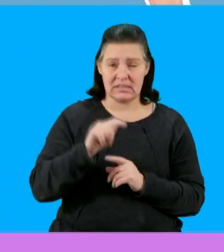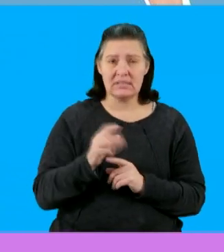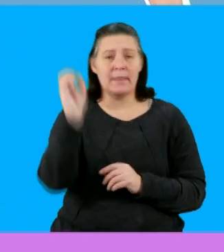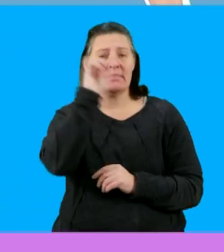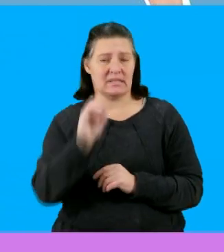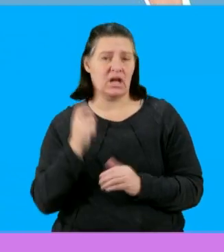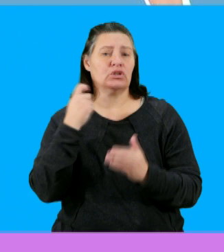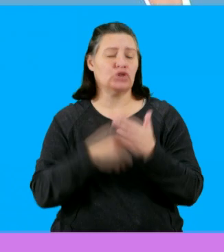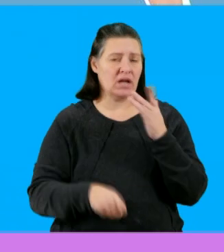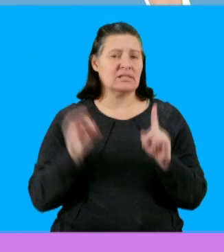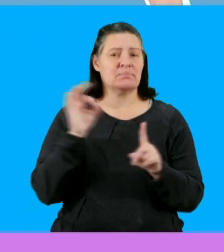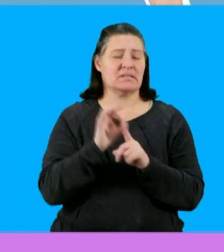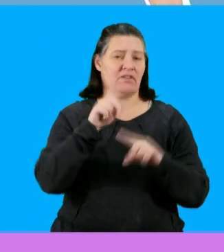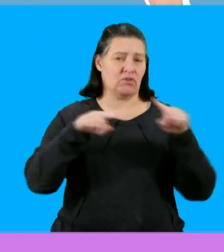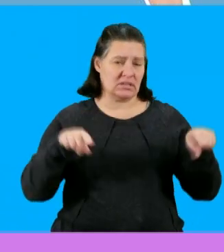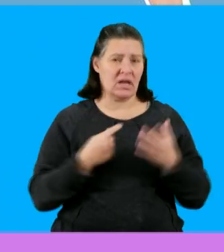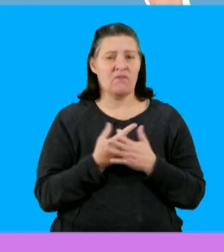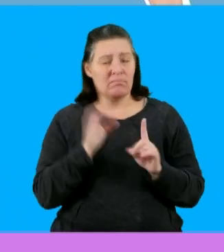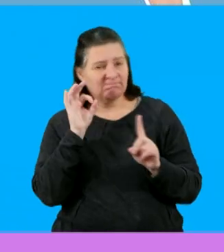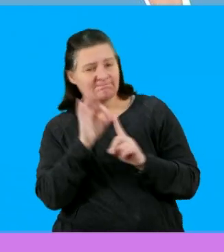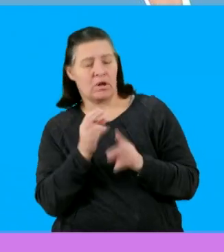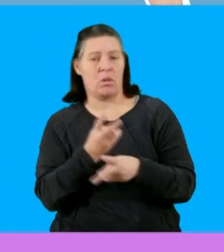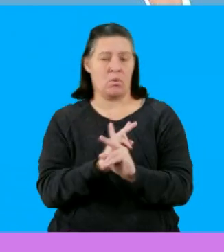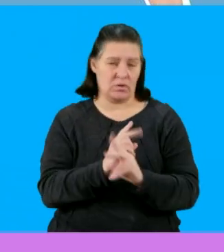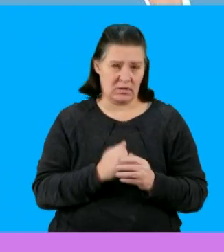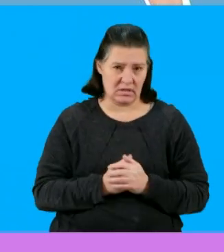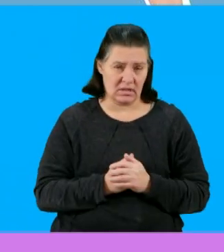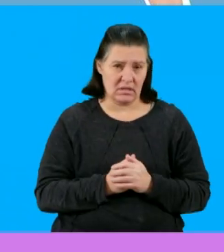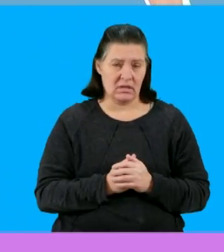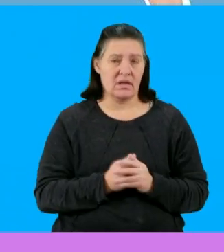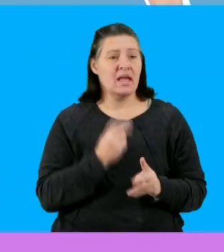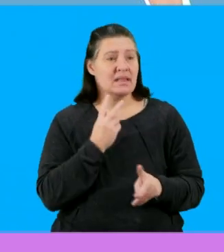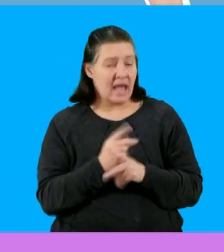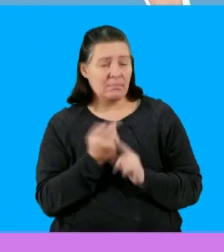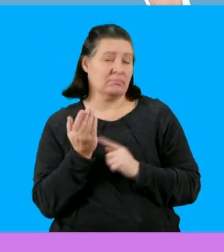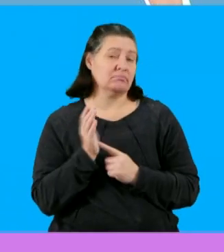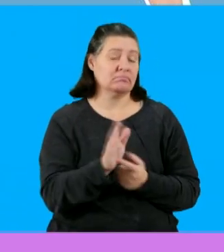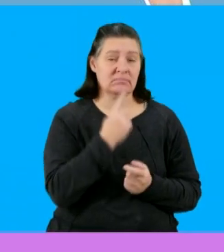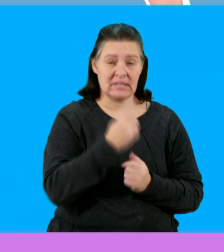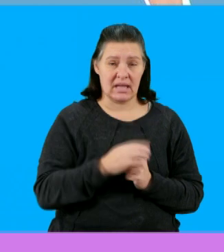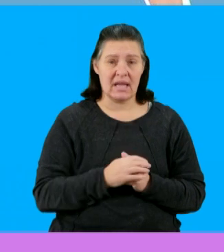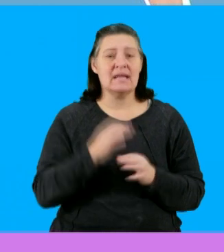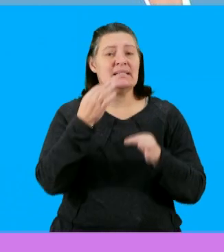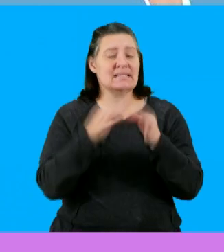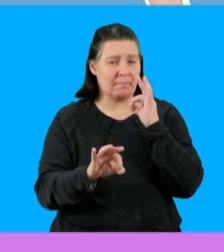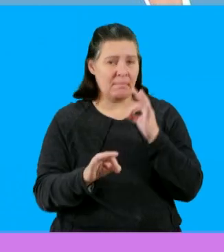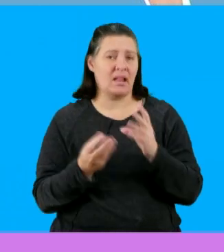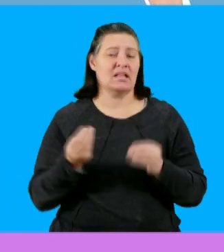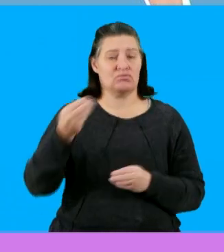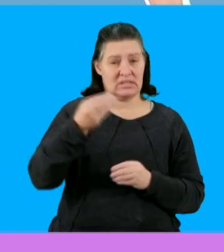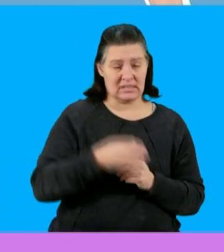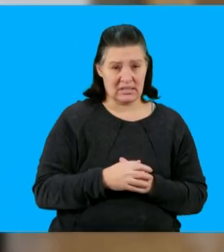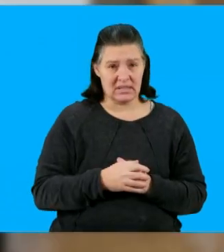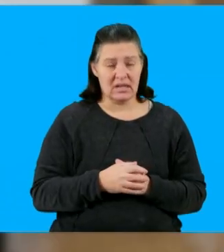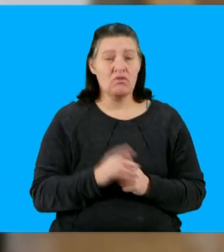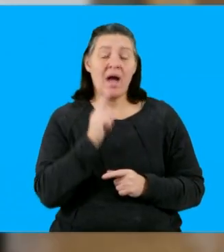percentage charged at a particular rate towards a specific loan. And then I indicated here simple interest.